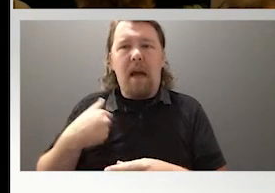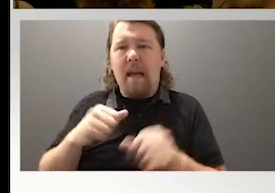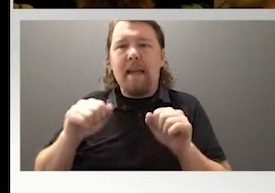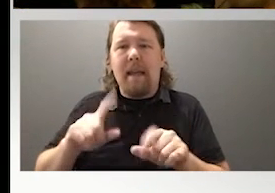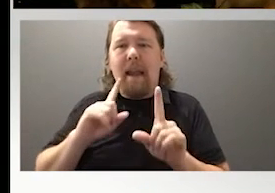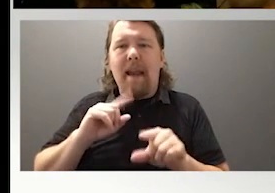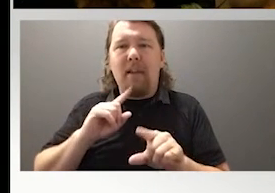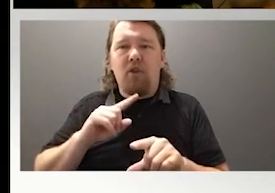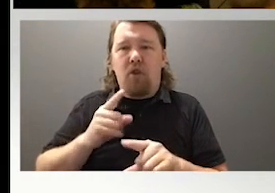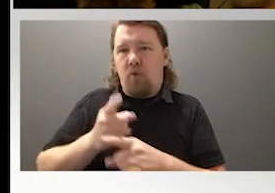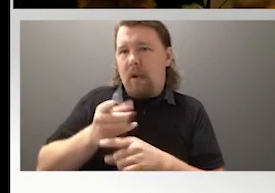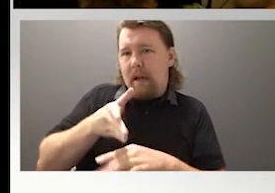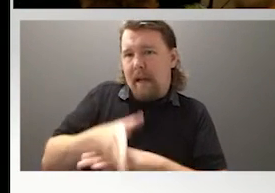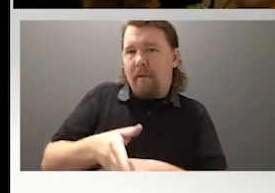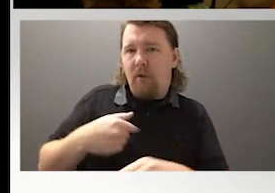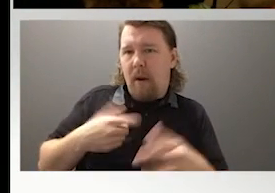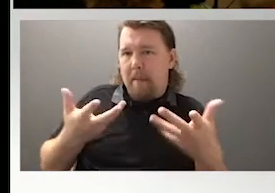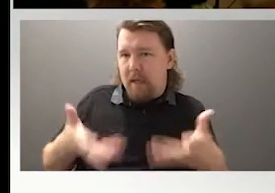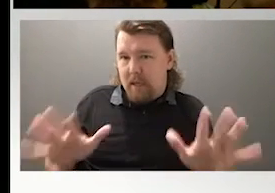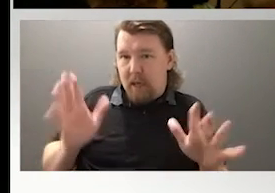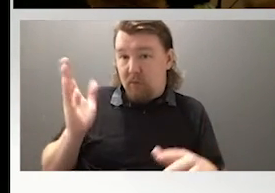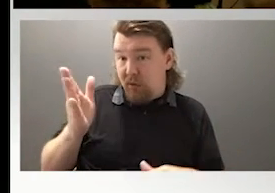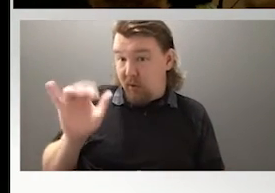the presentation, if that's okay with you.